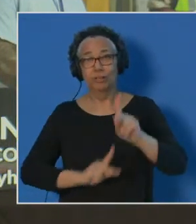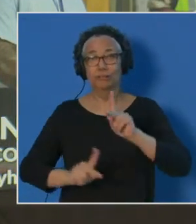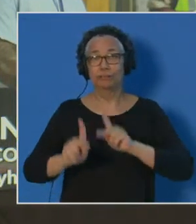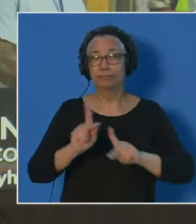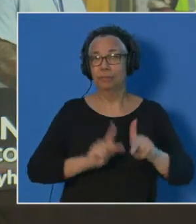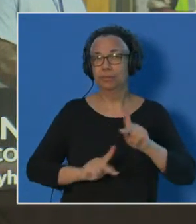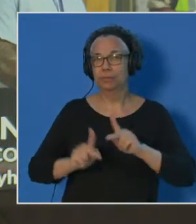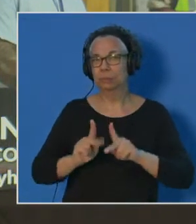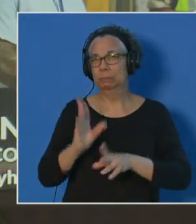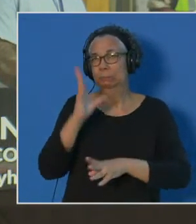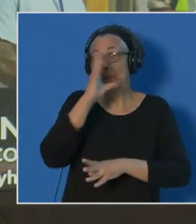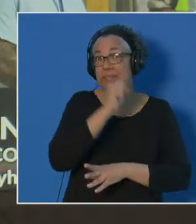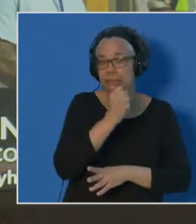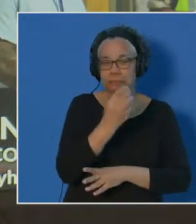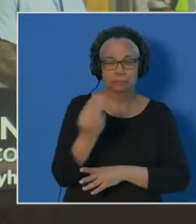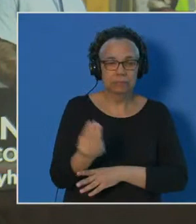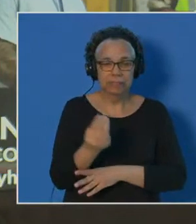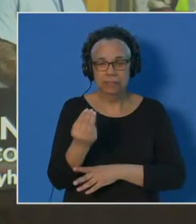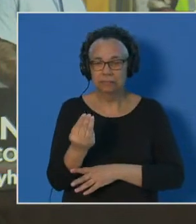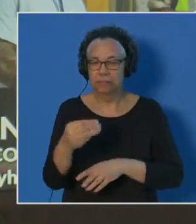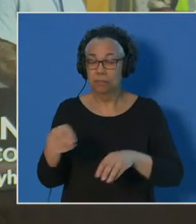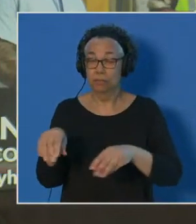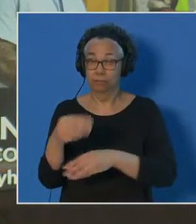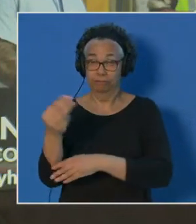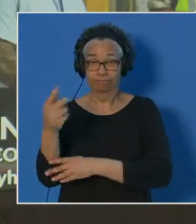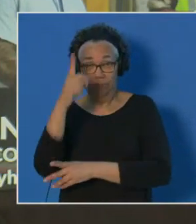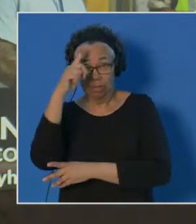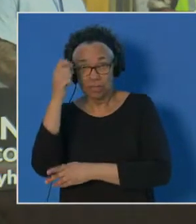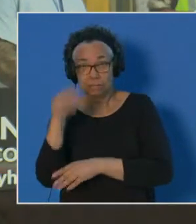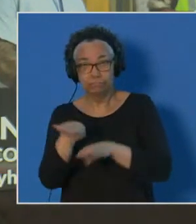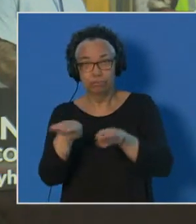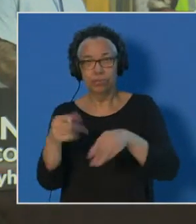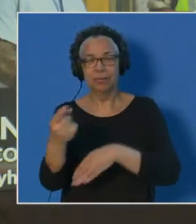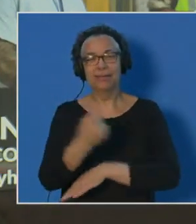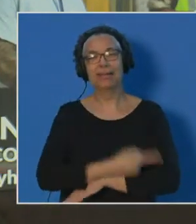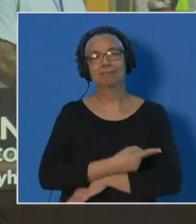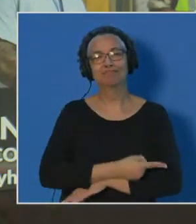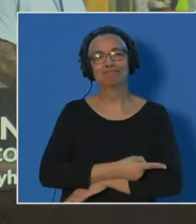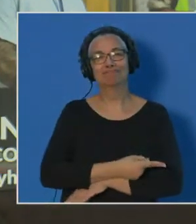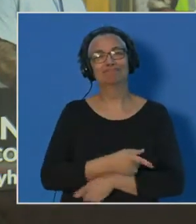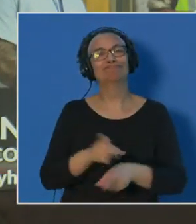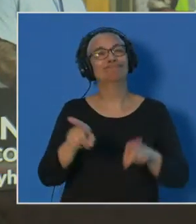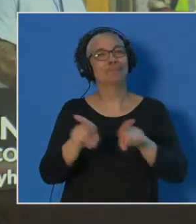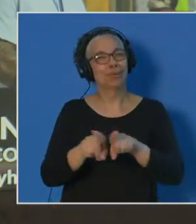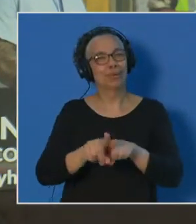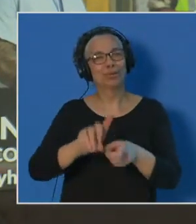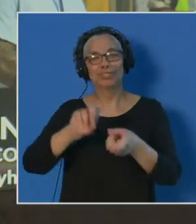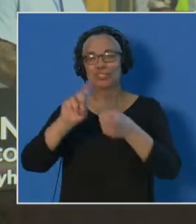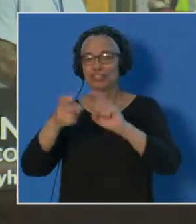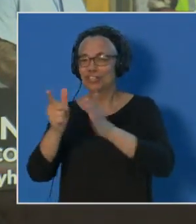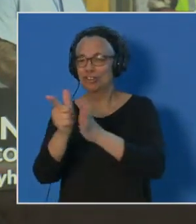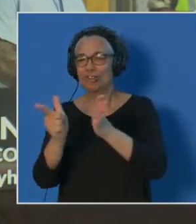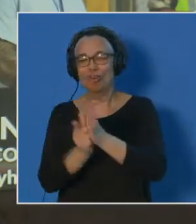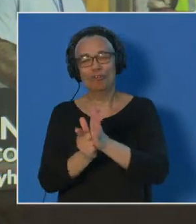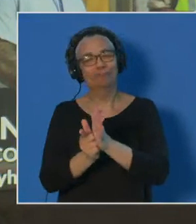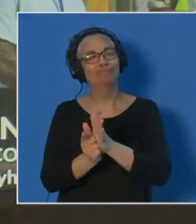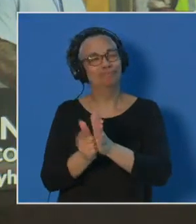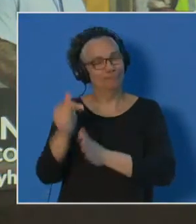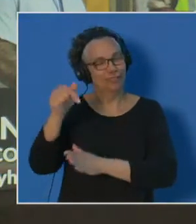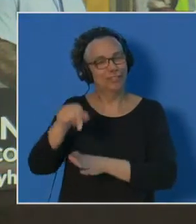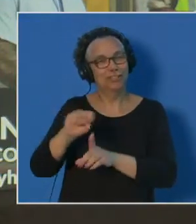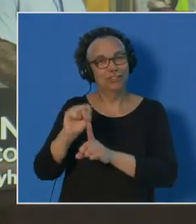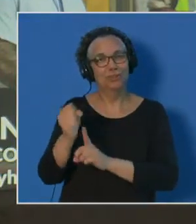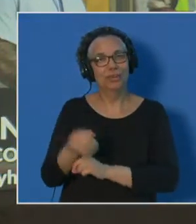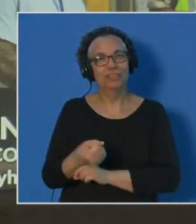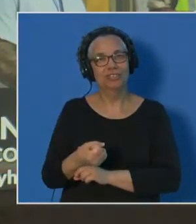their shopping day on Monday for Bermuda Day, we also did make sure we changed the law for this, and that law was actually changed when we